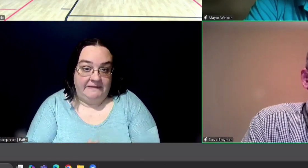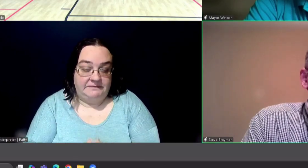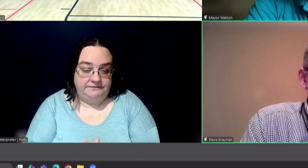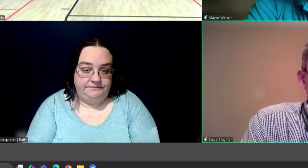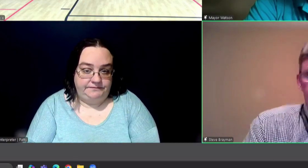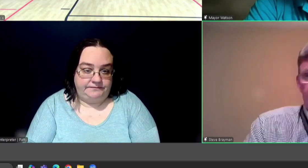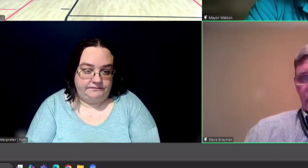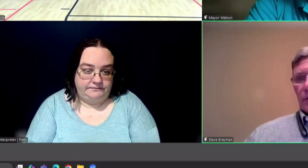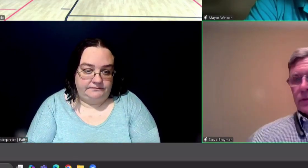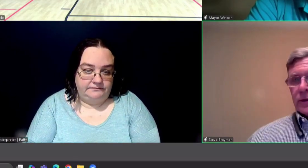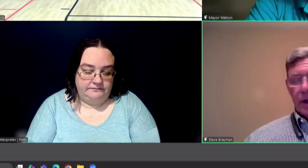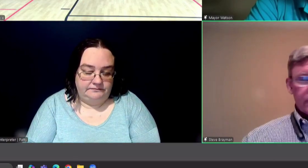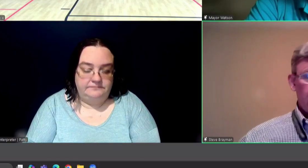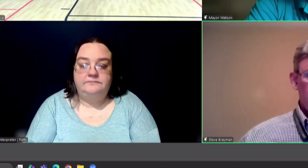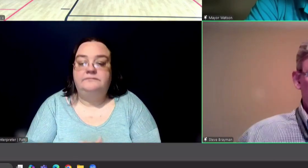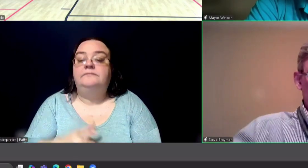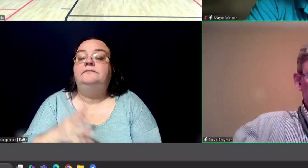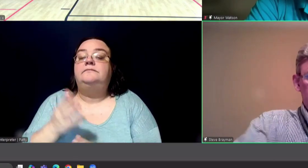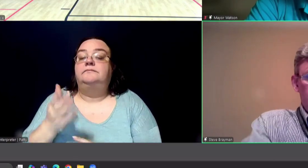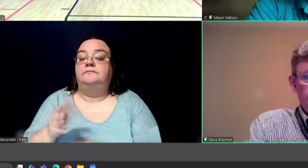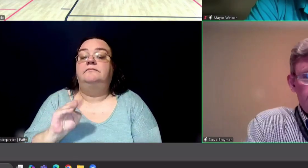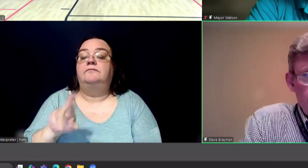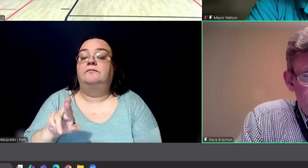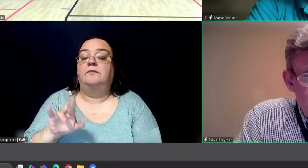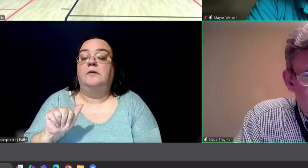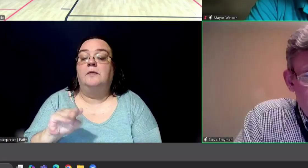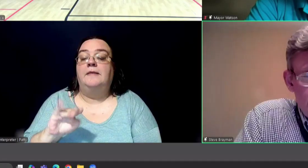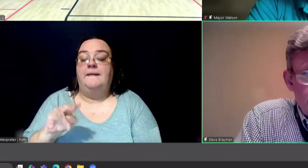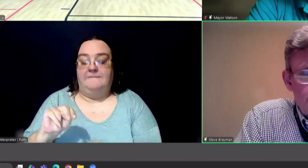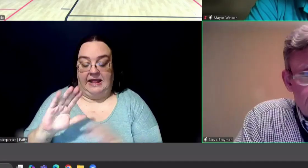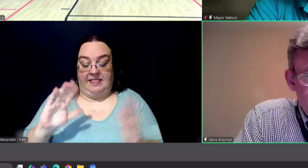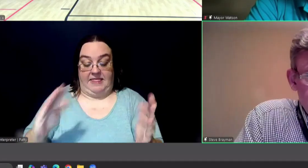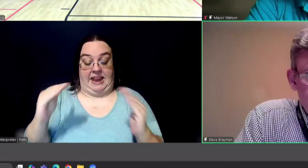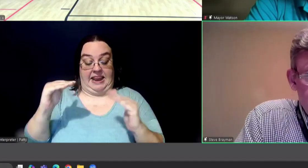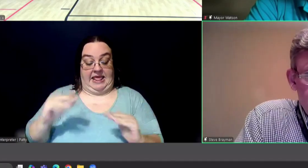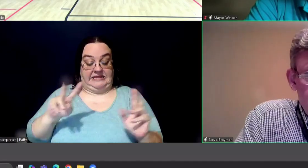Okay, go ahead. The next topic.